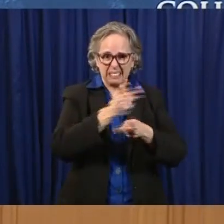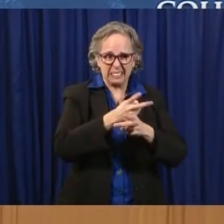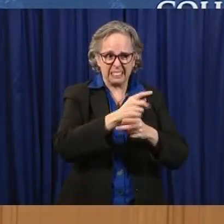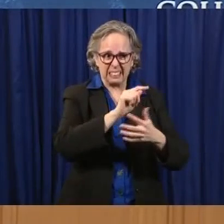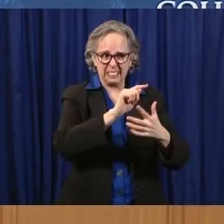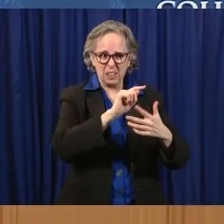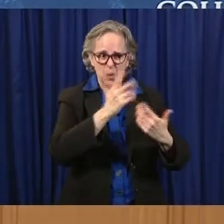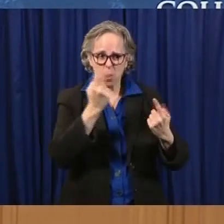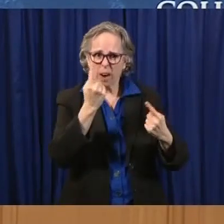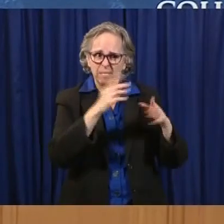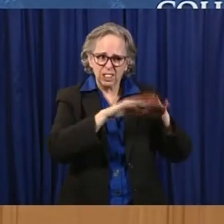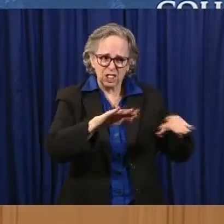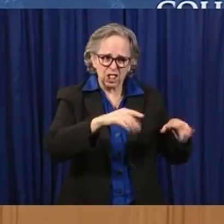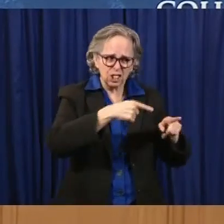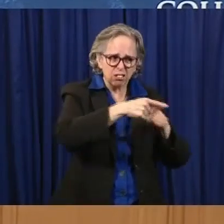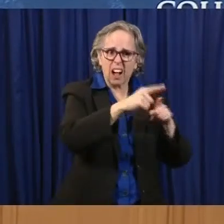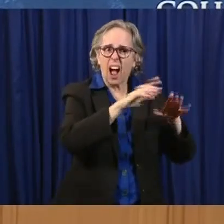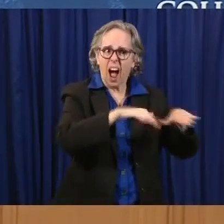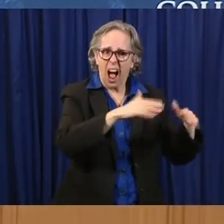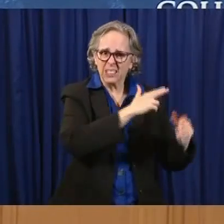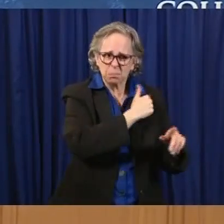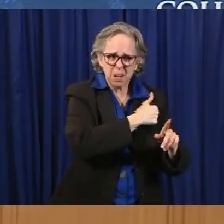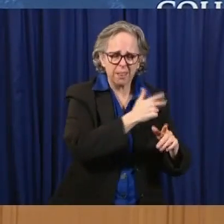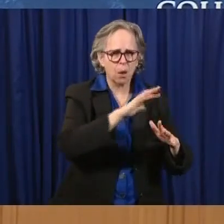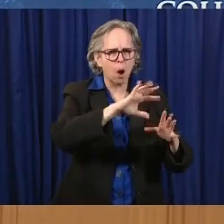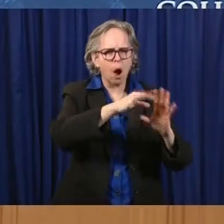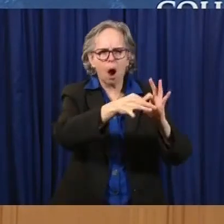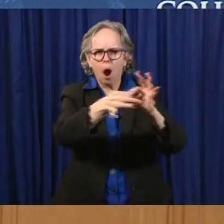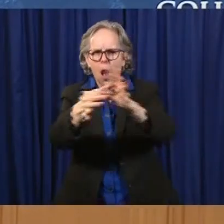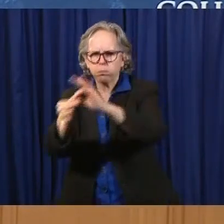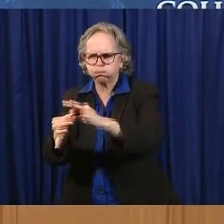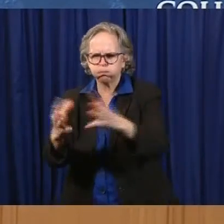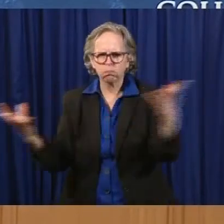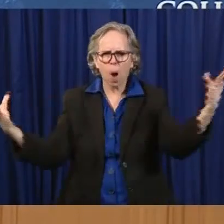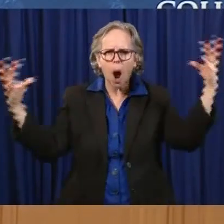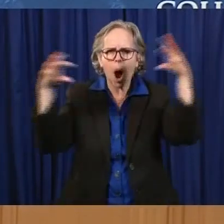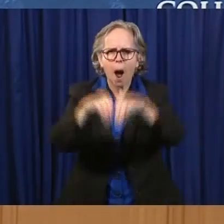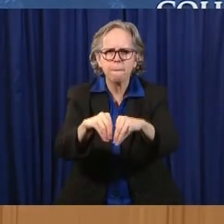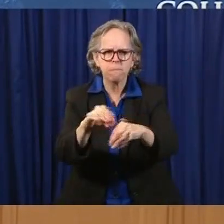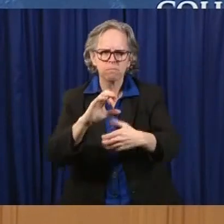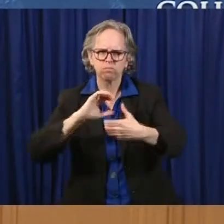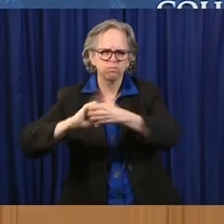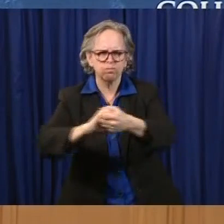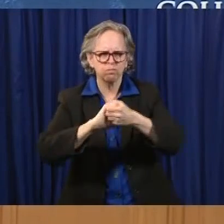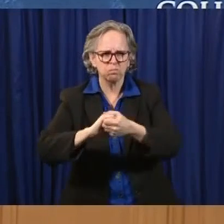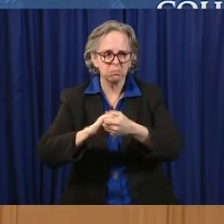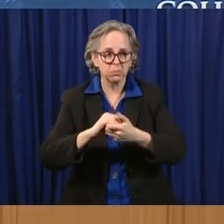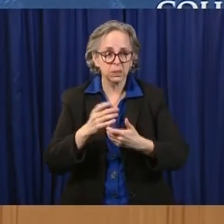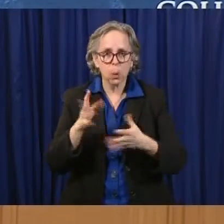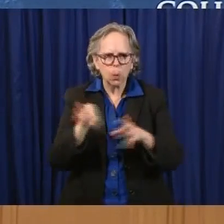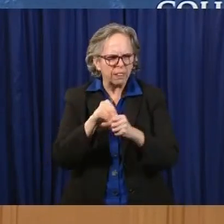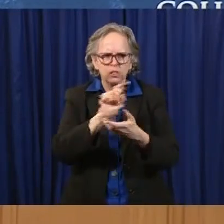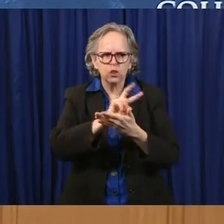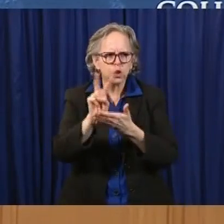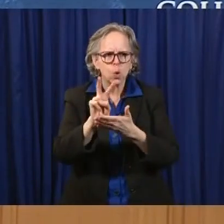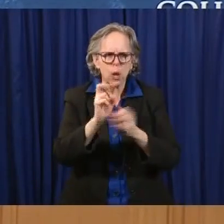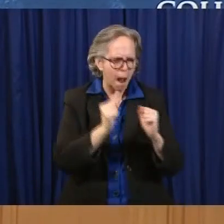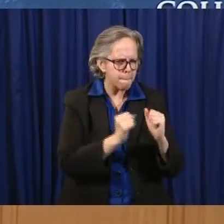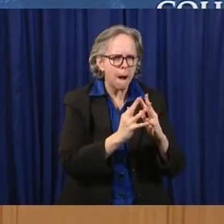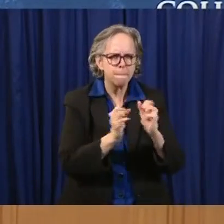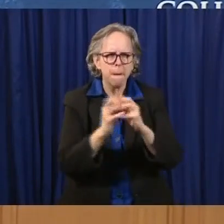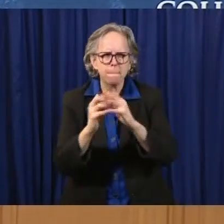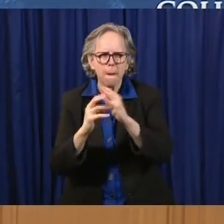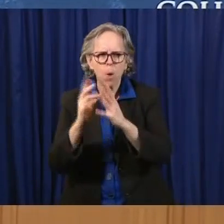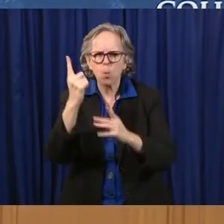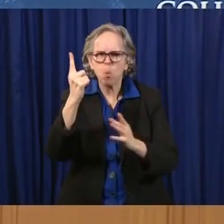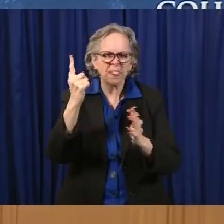to come together to help stand up in a 2-week period a 1,000-bed alternative